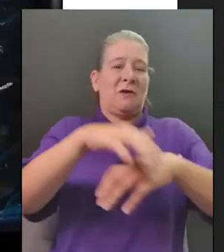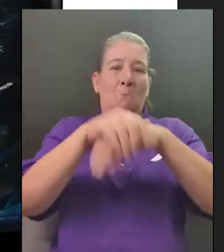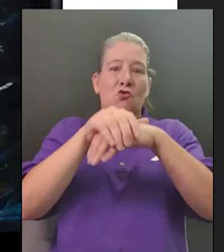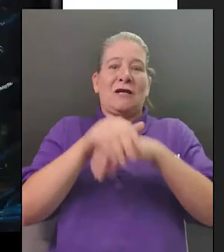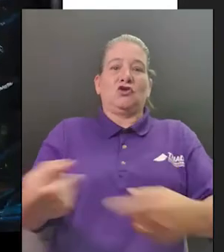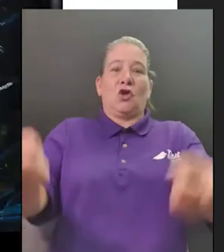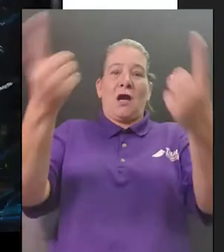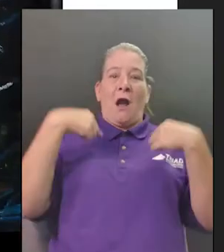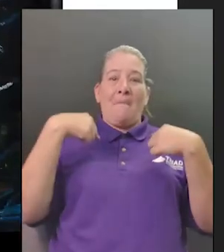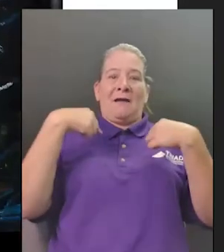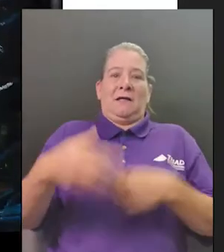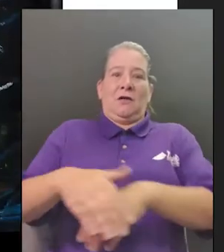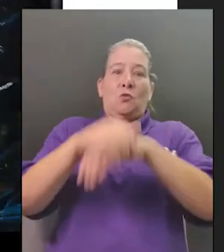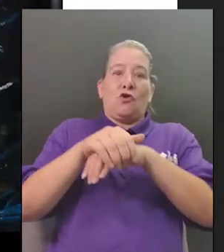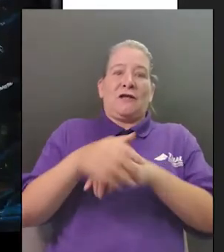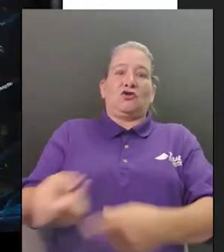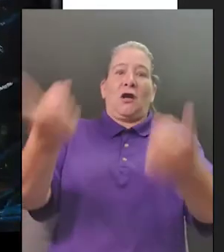on